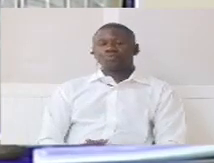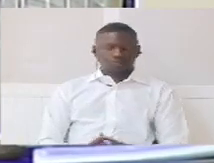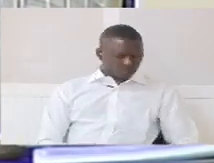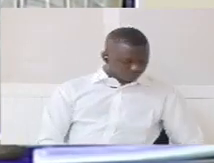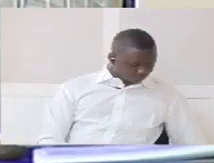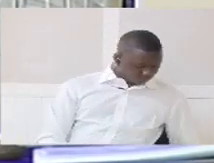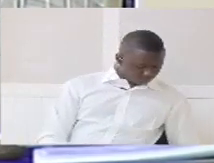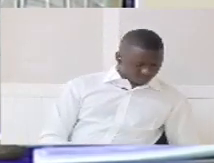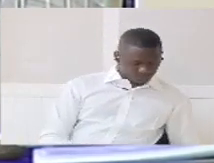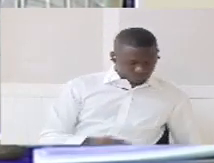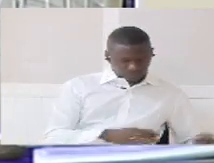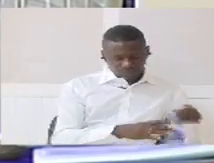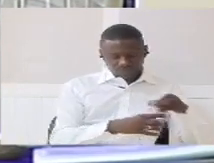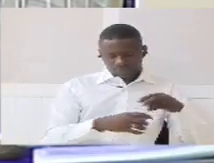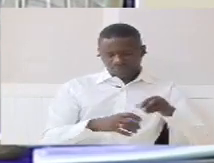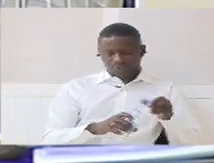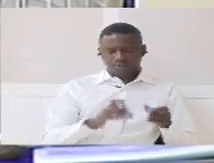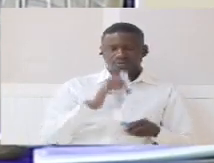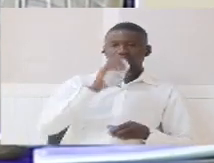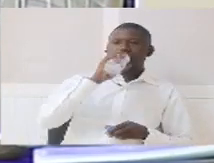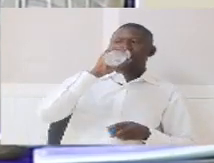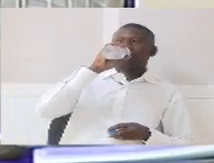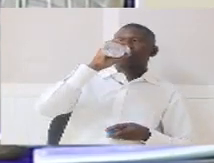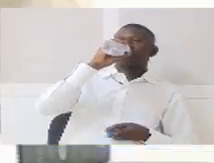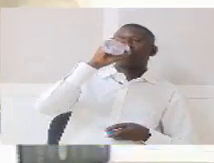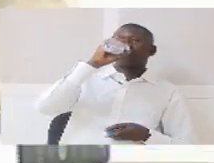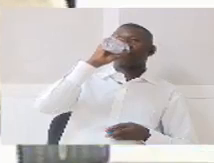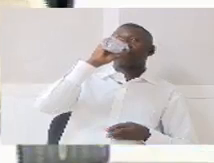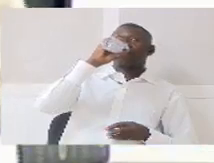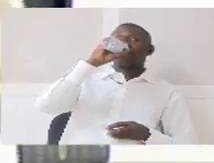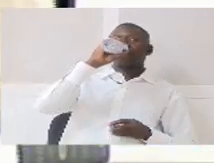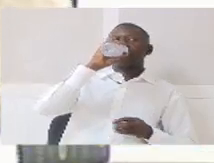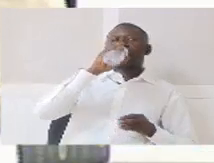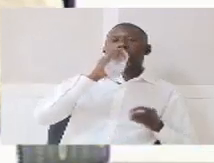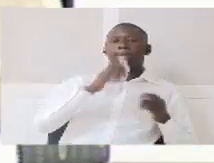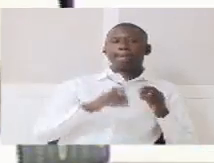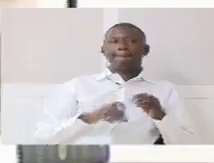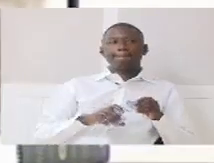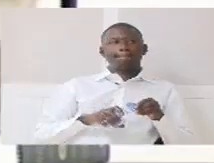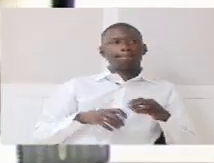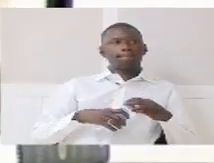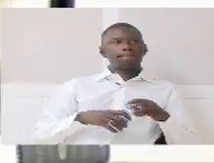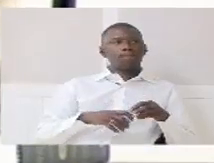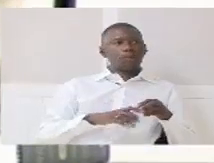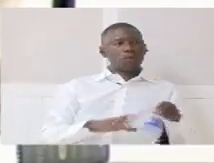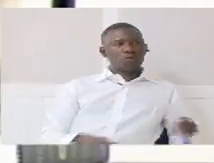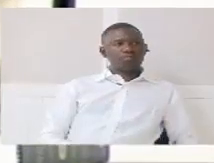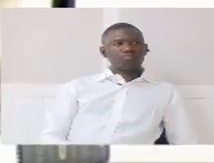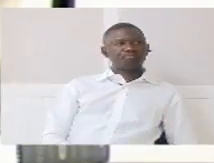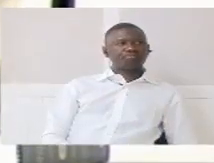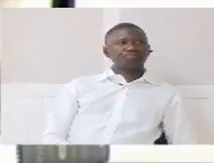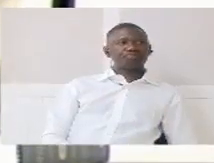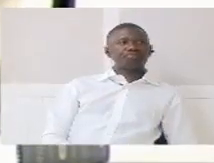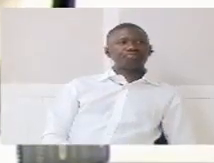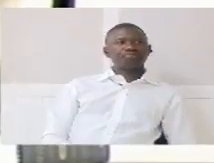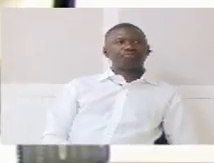Baribitung safer bunda nyungulu malong wala nak lafi ya jabi onya mensi senea safer as a safer nyama me